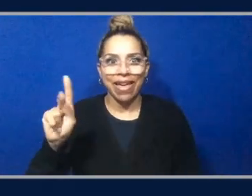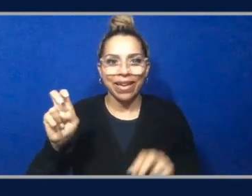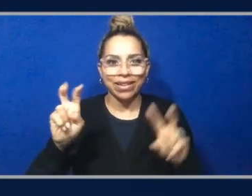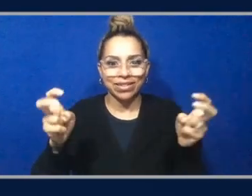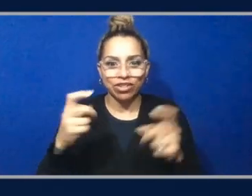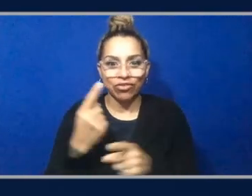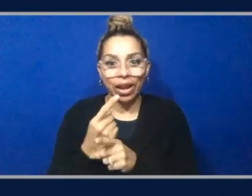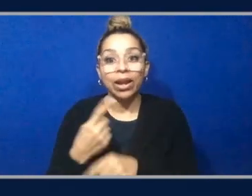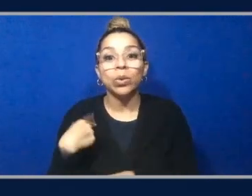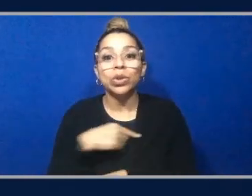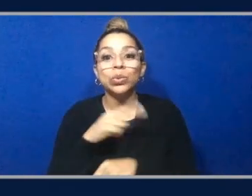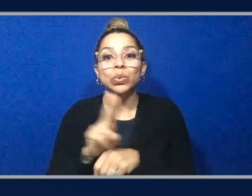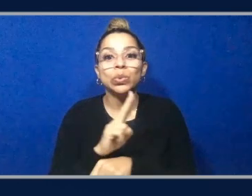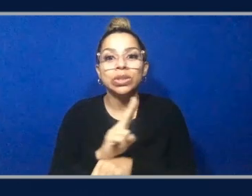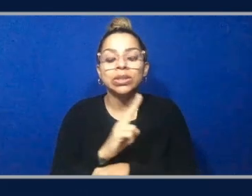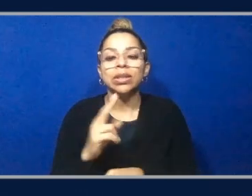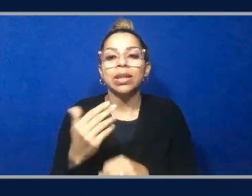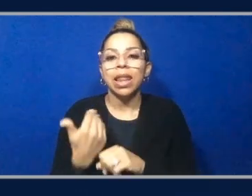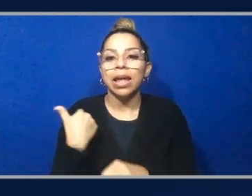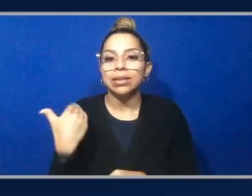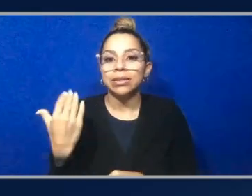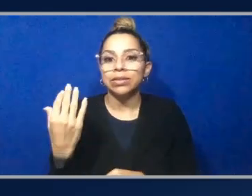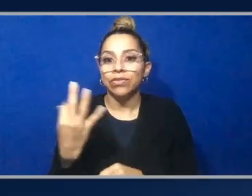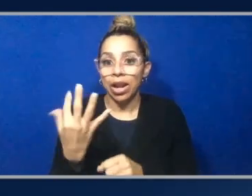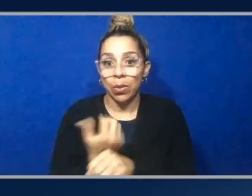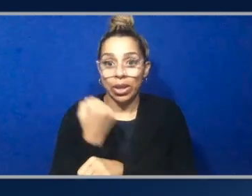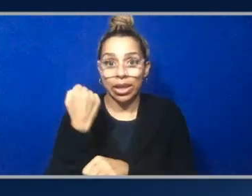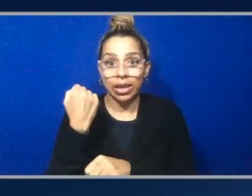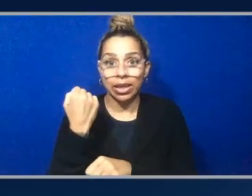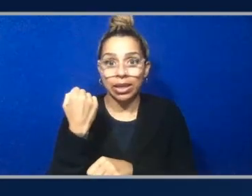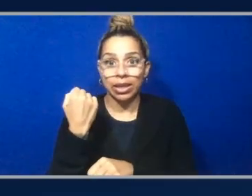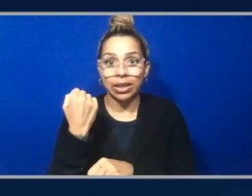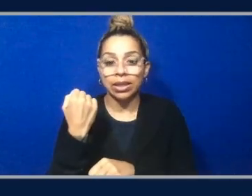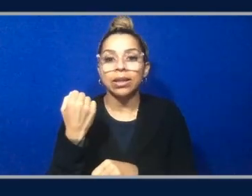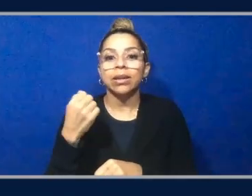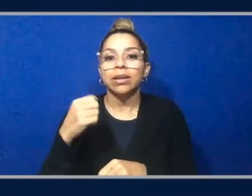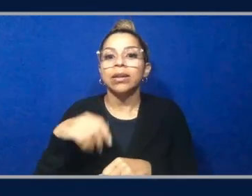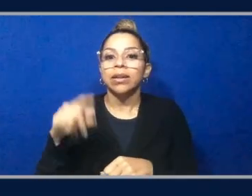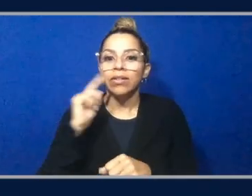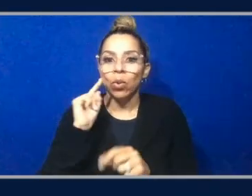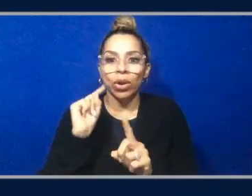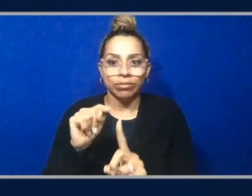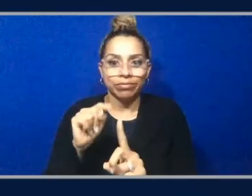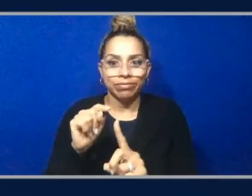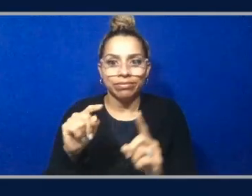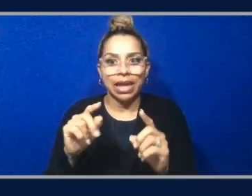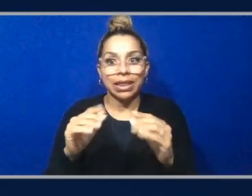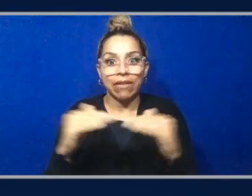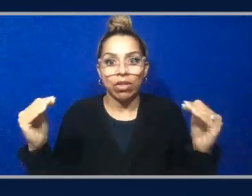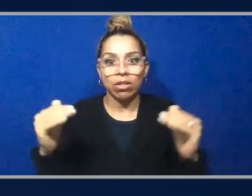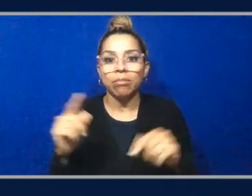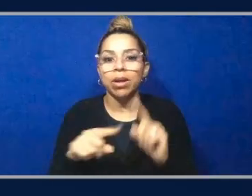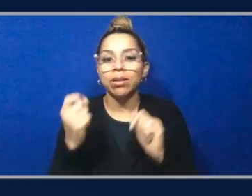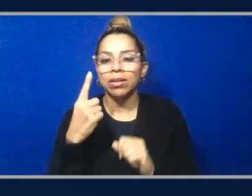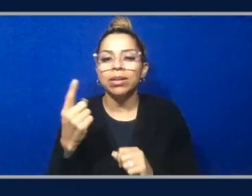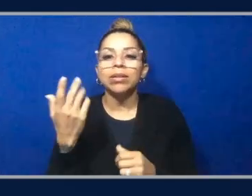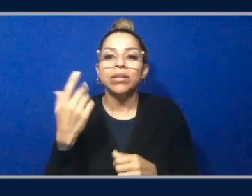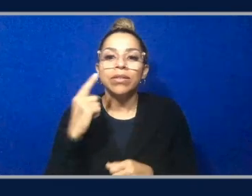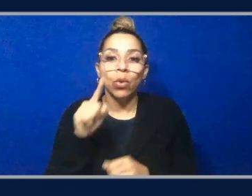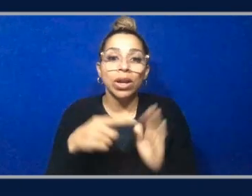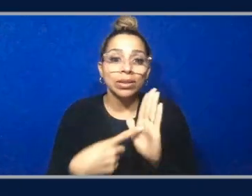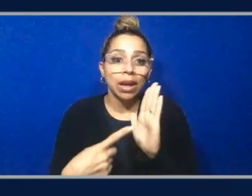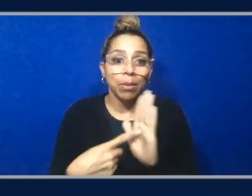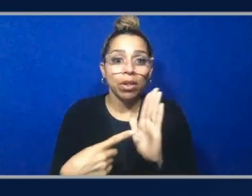key level, but for more complex data type, we would use last try to win at the individual item level. Like for instance, for a sorted set,